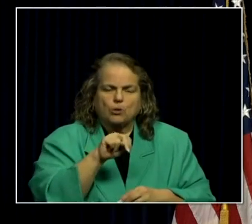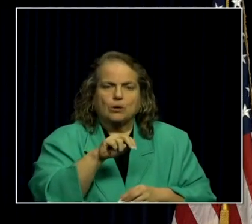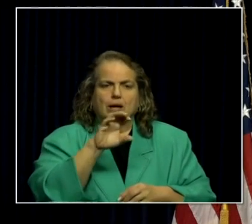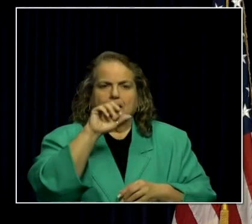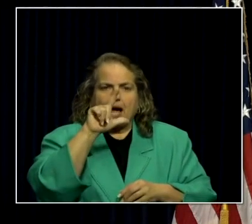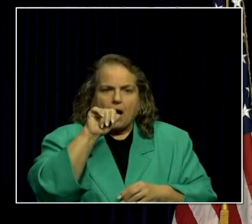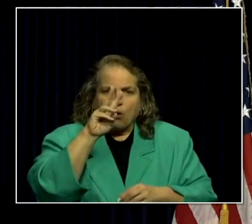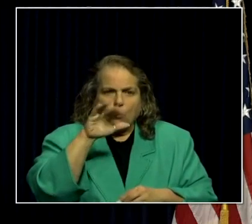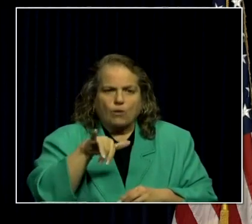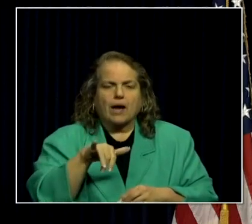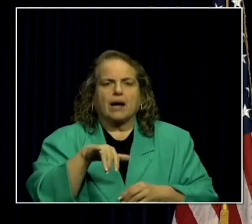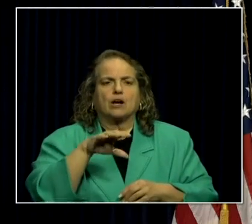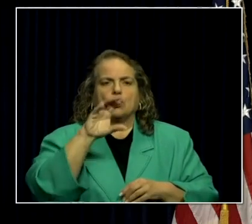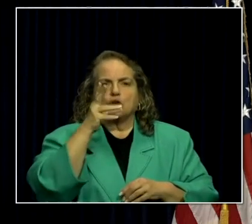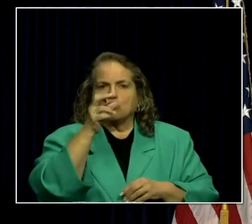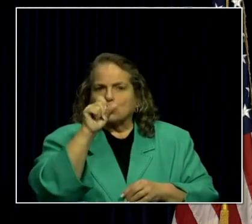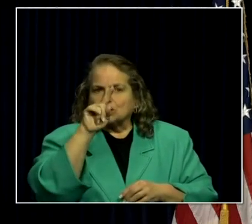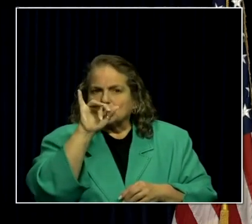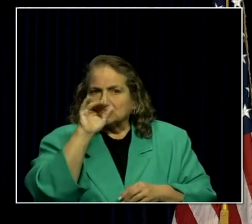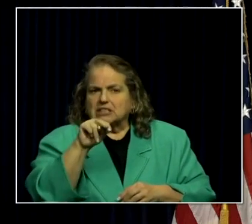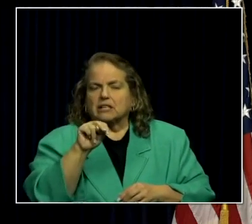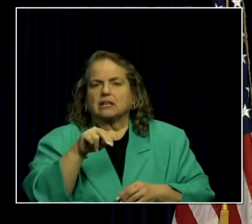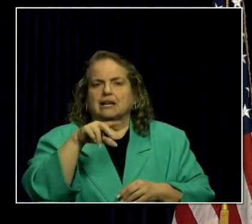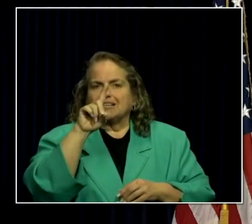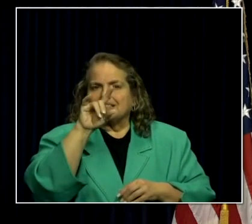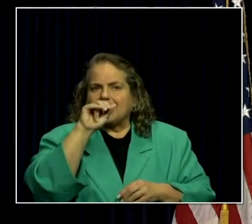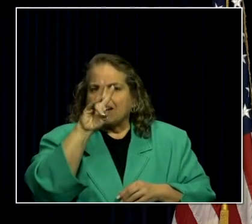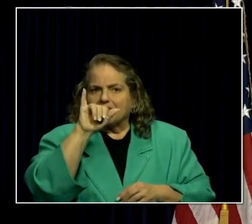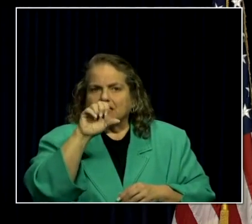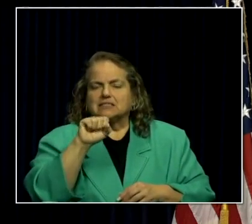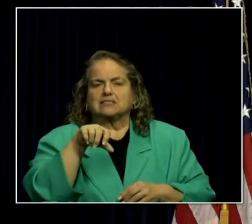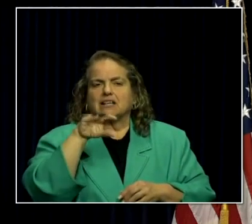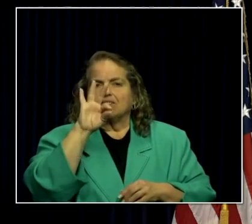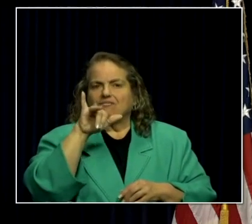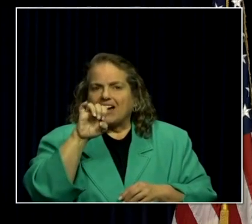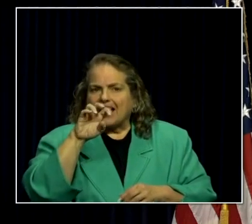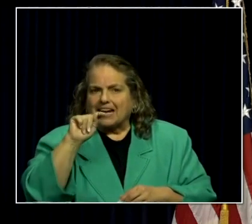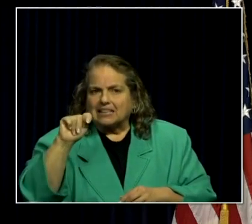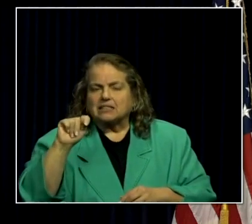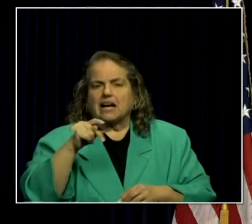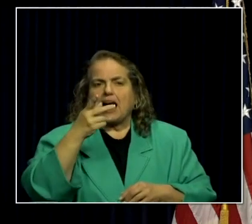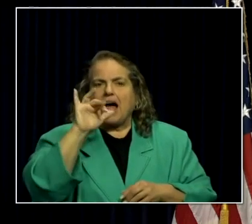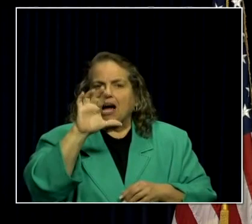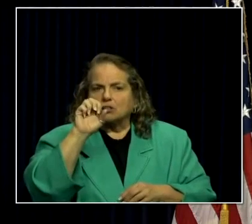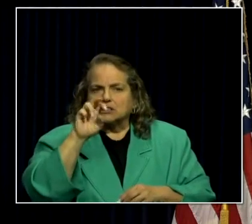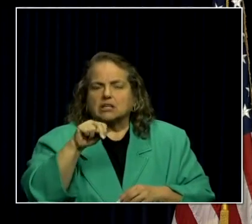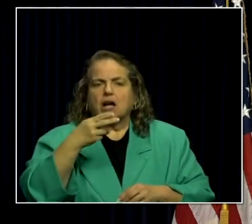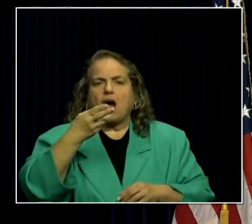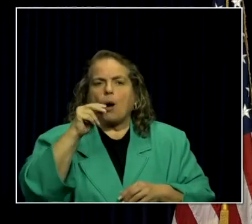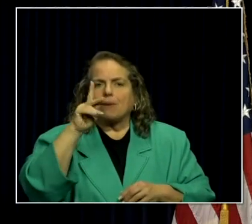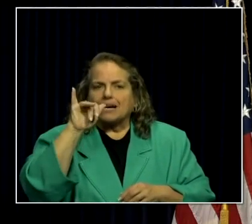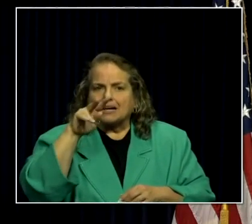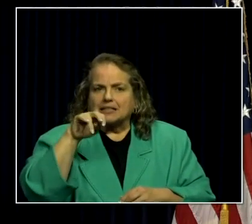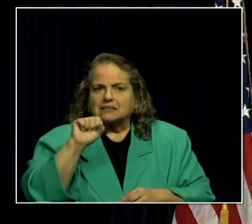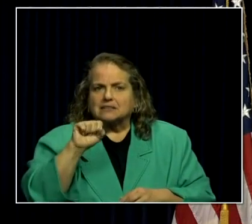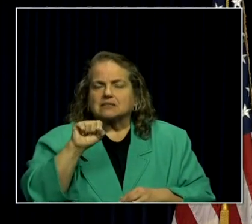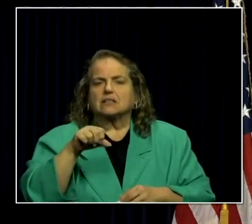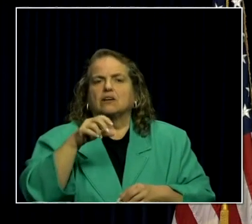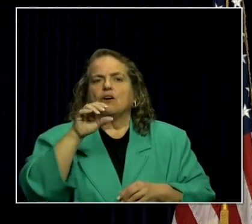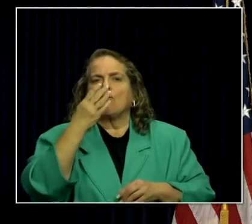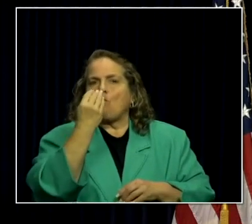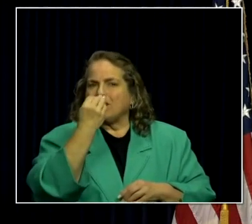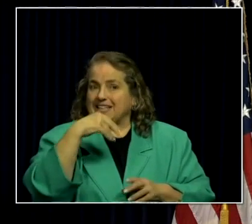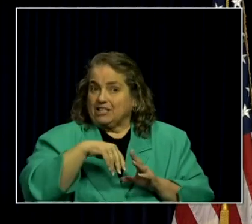in Christian, two in Clark, one in Davis, nine in Fayette, one in Harrison, one in Hopkins, 14 in